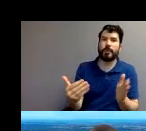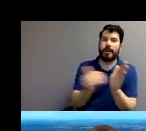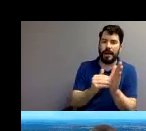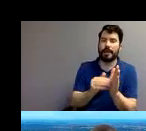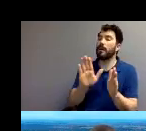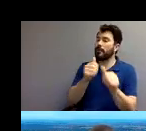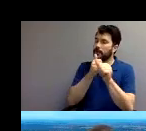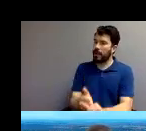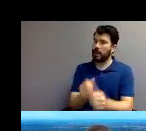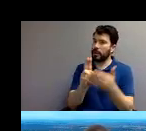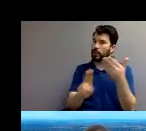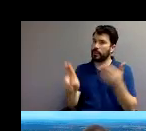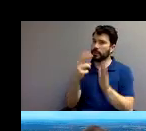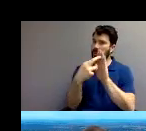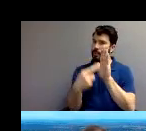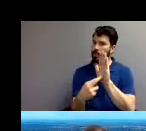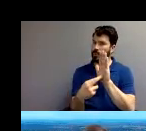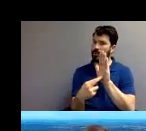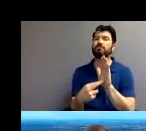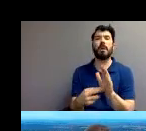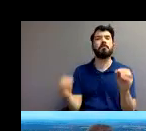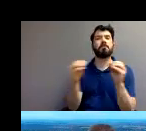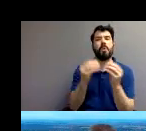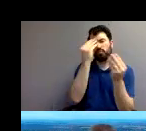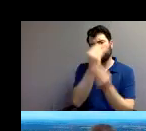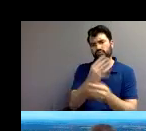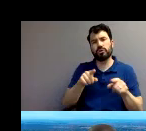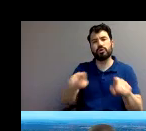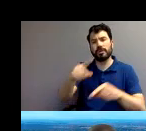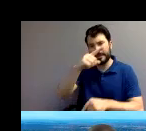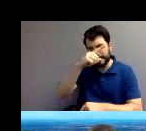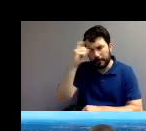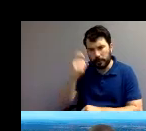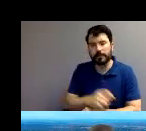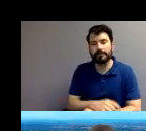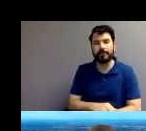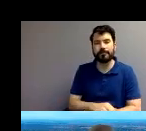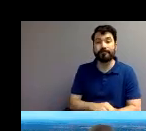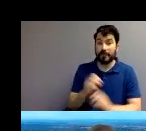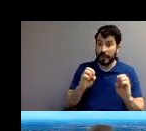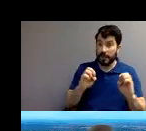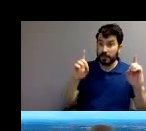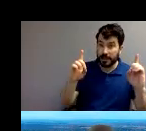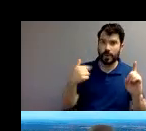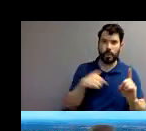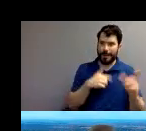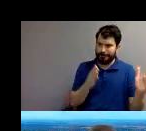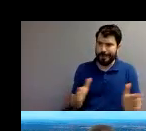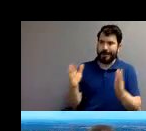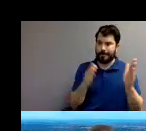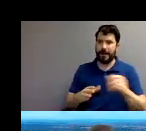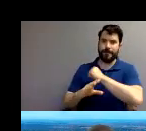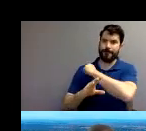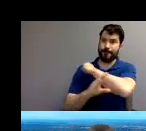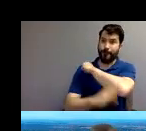have more updates coming soon throughout the summer. On the education front, our teams are preparing for a fall semester soon, sooner